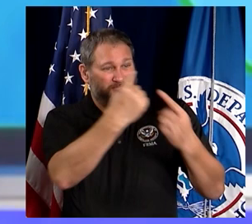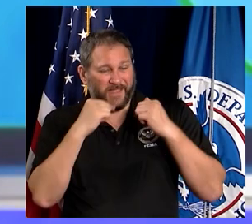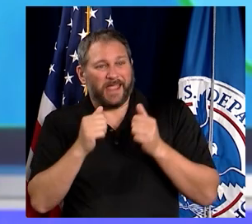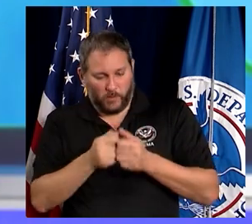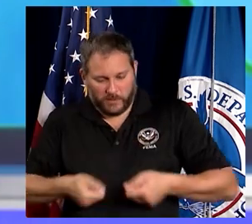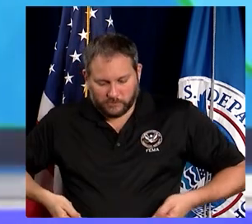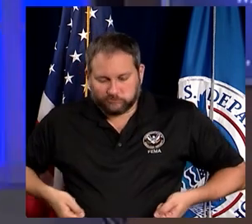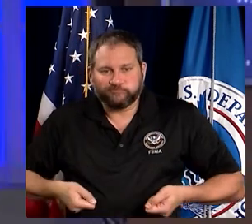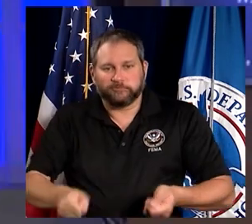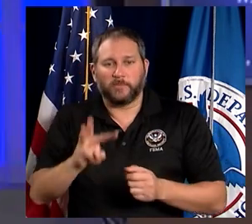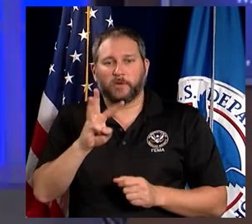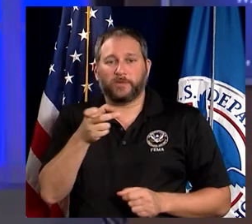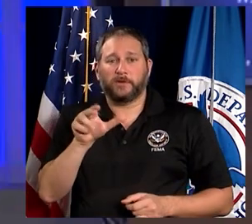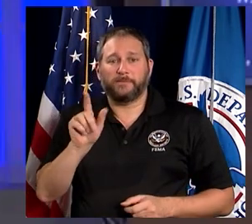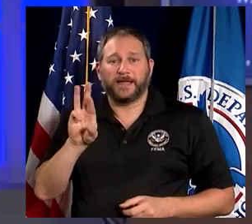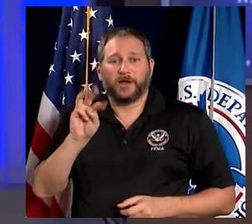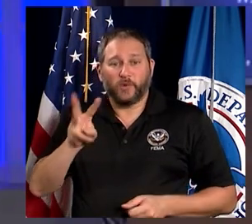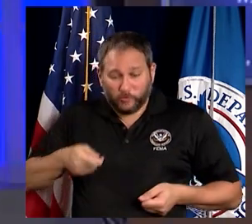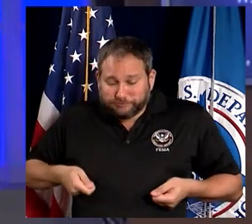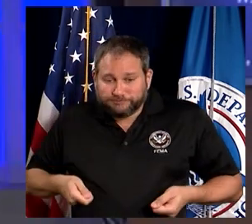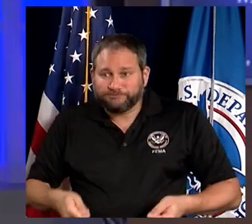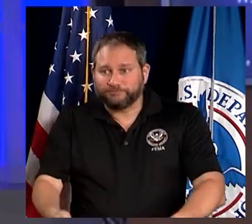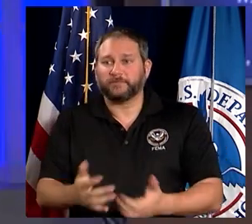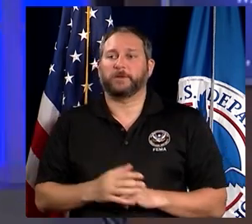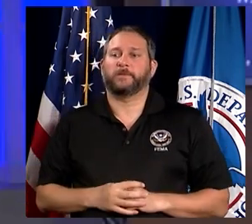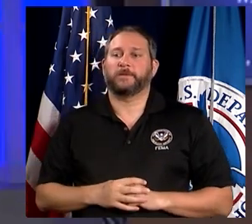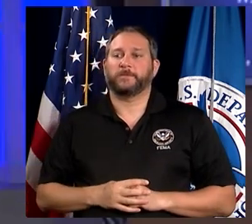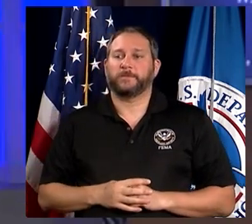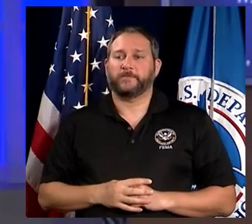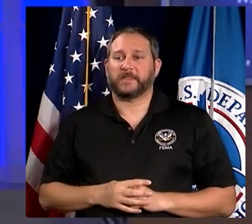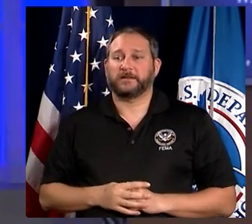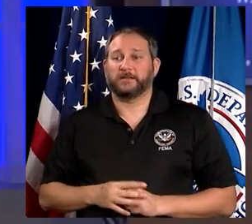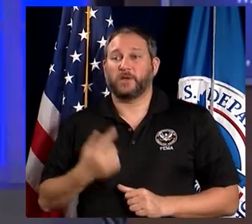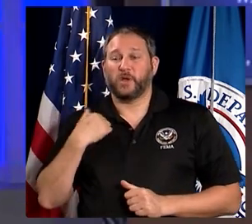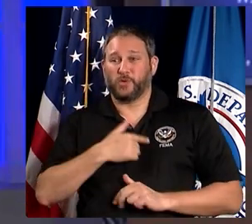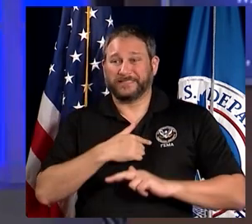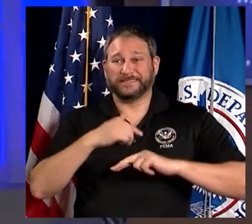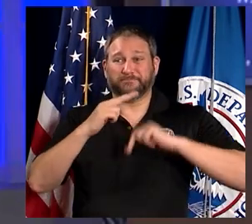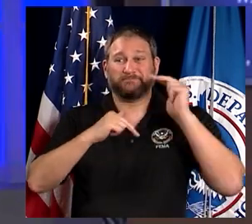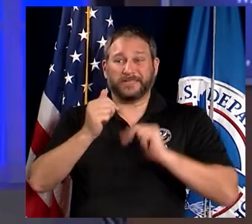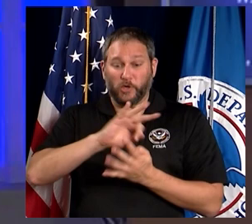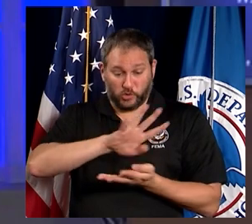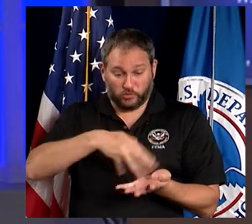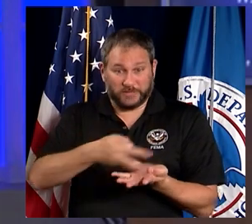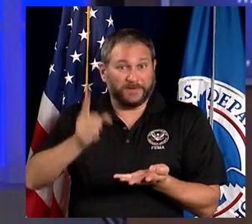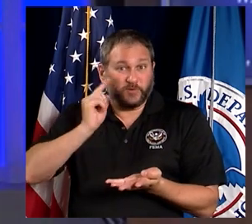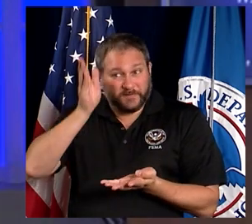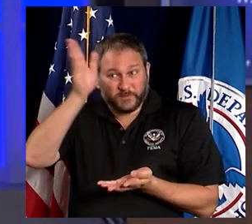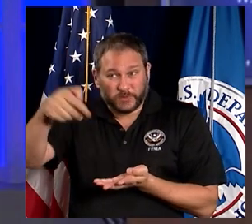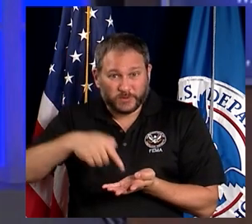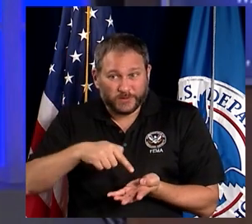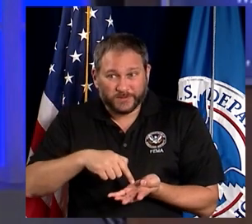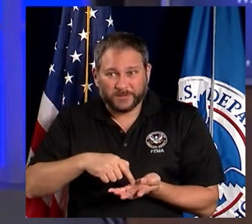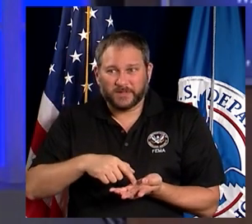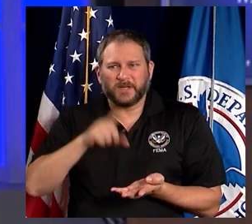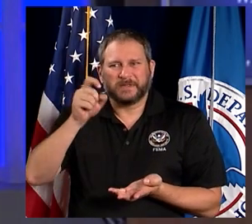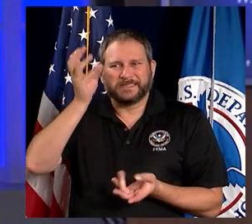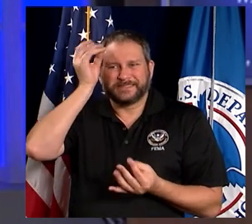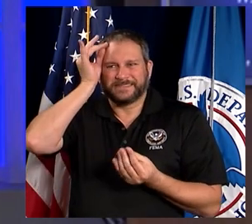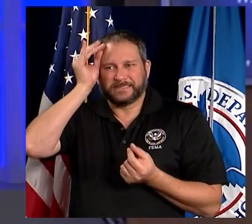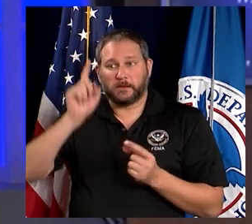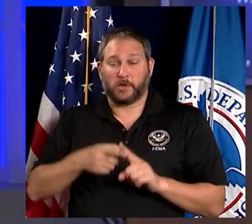wheelbarrows. So as we build the grid of the future, we also have to remember to prepare ourselves